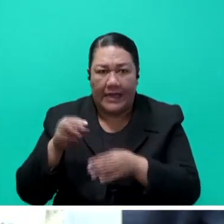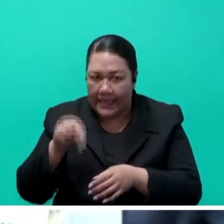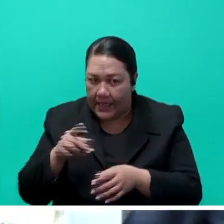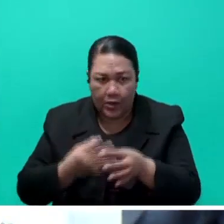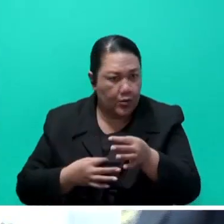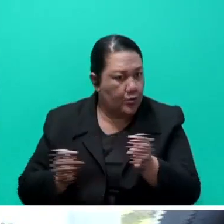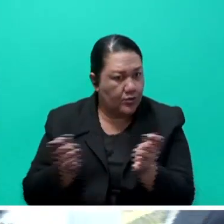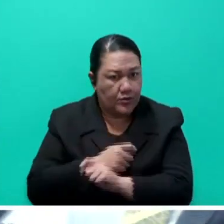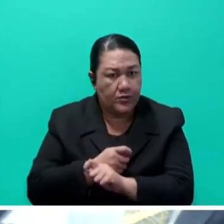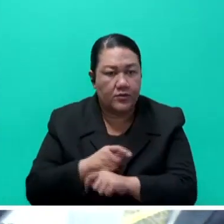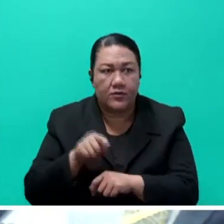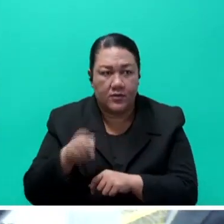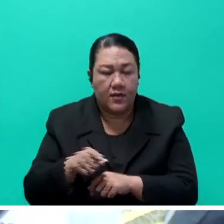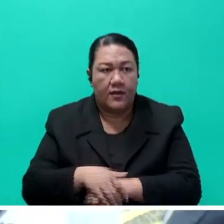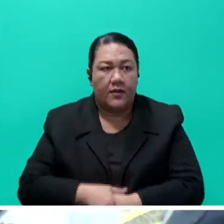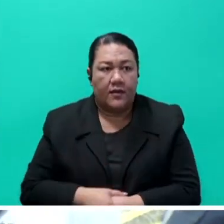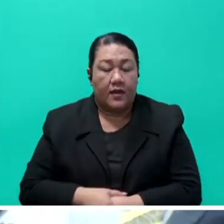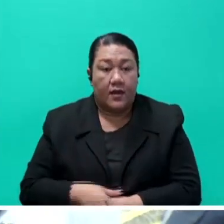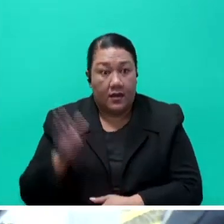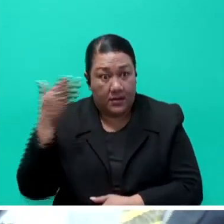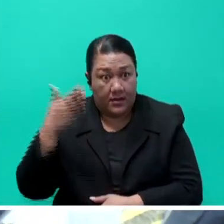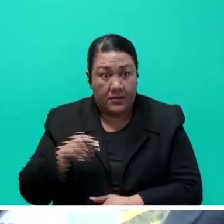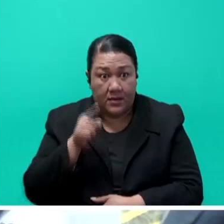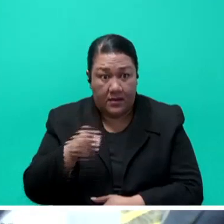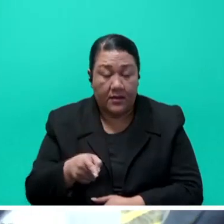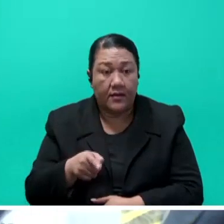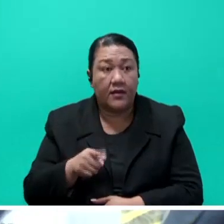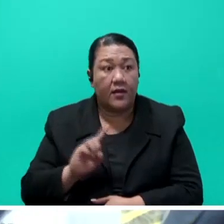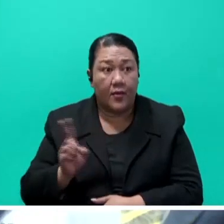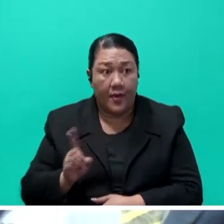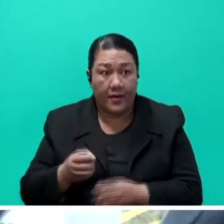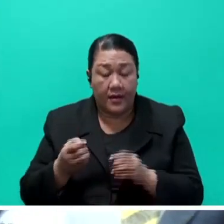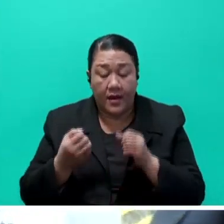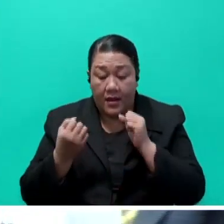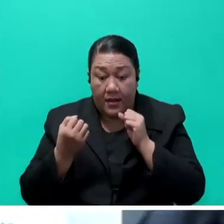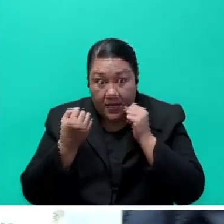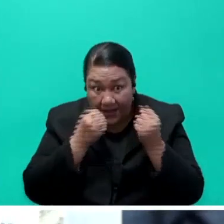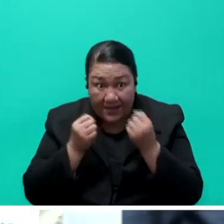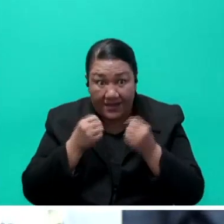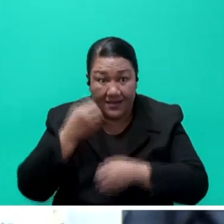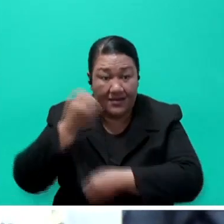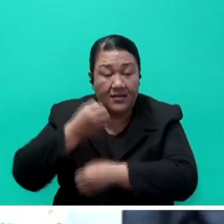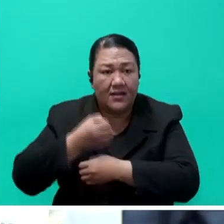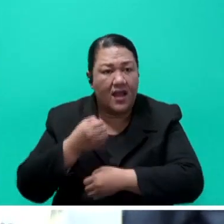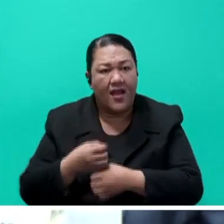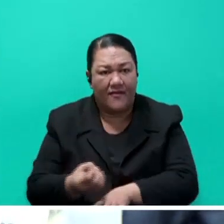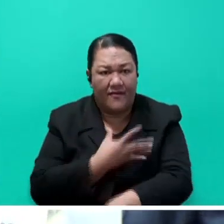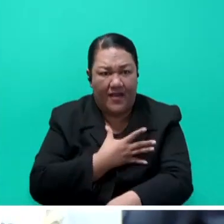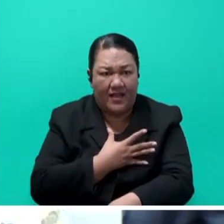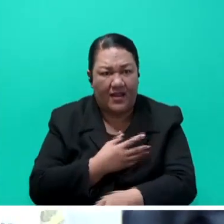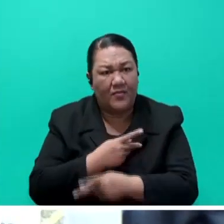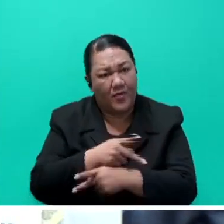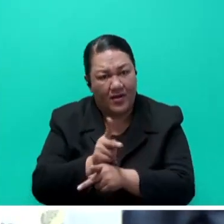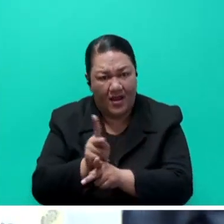below the intended capacity. As a result, the mill's efficiency gets affected and so its productivity. Our